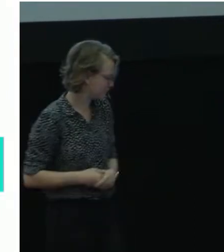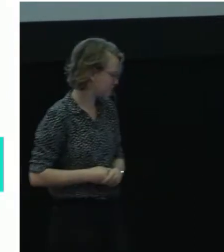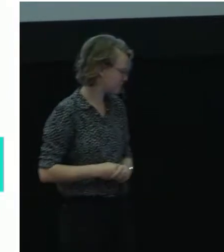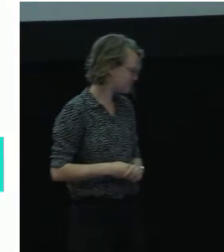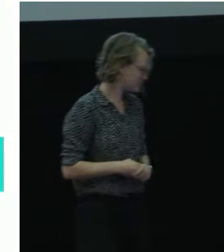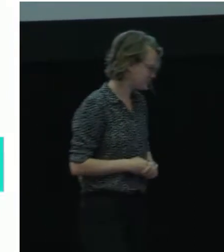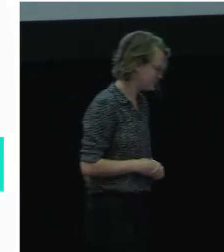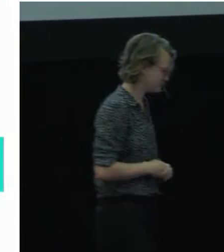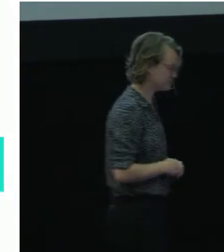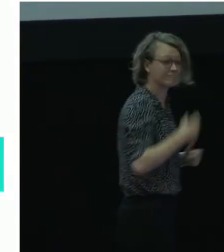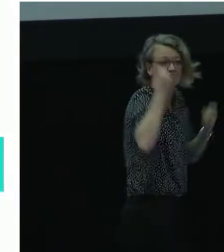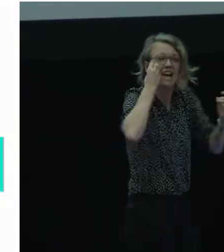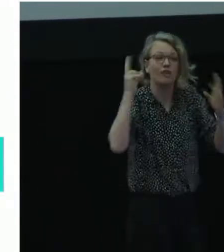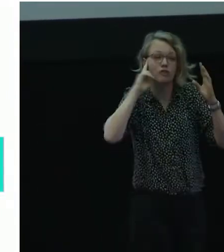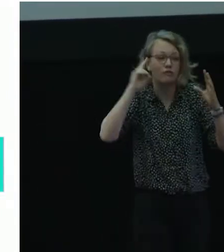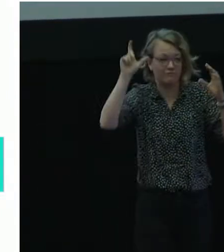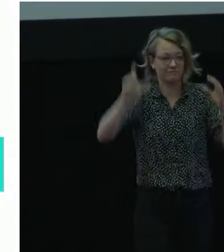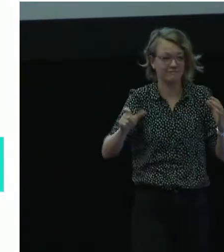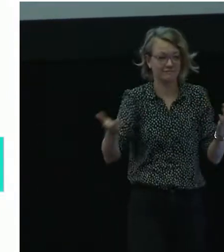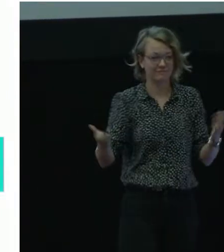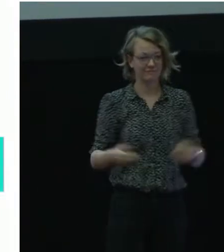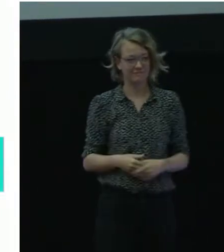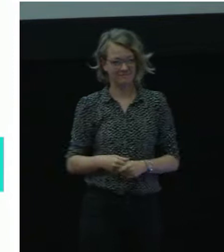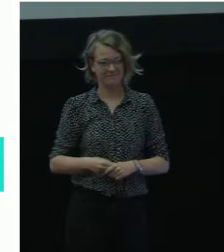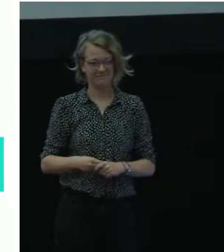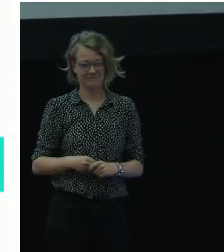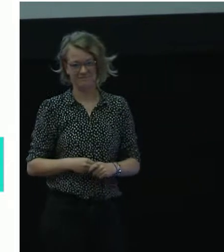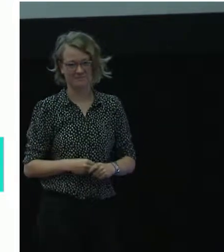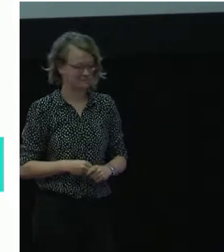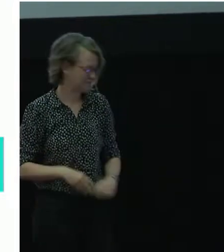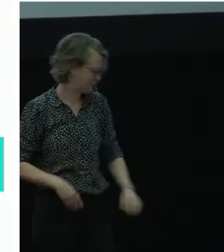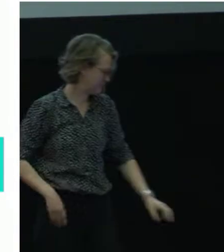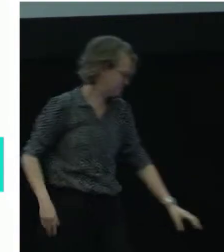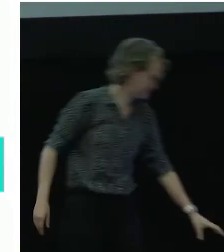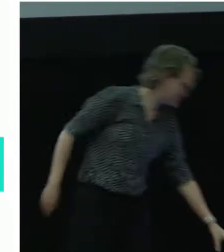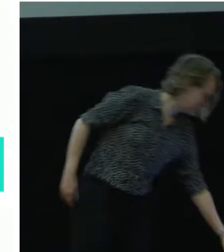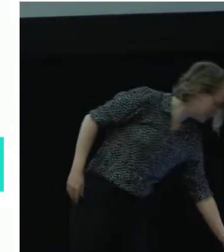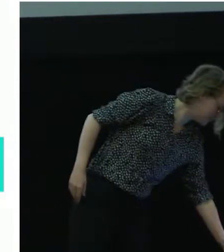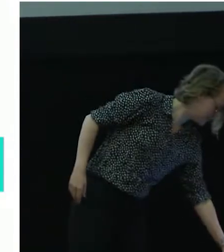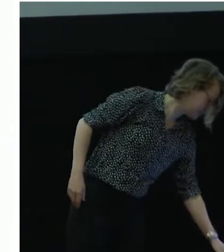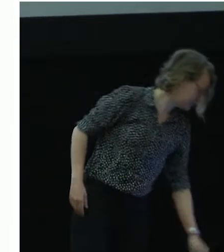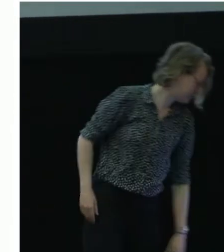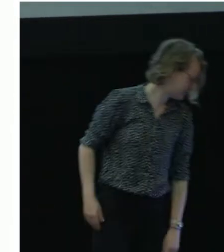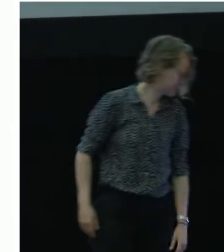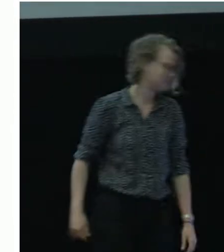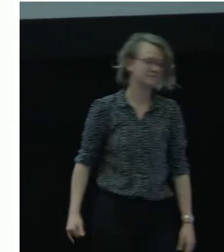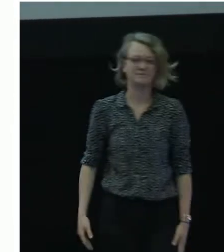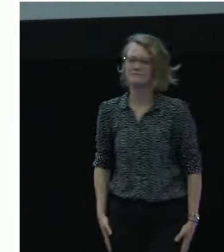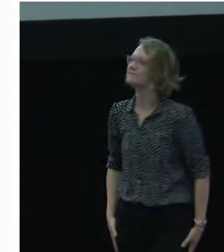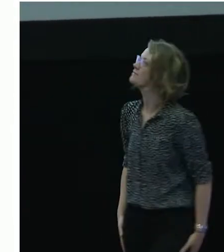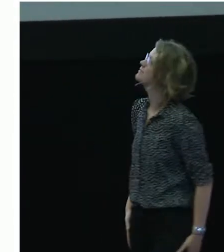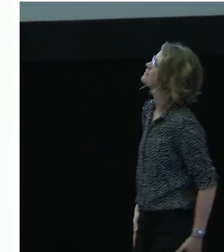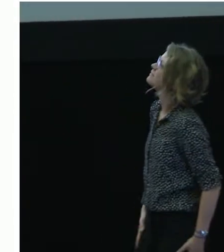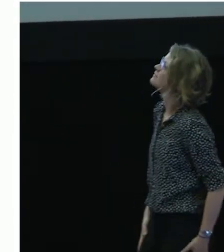Everybody in my, in my family of my friends around me all get this